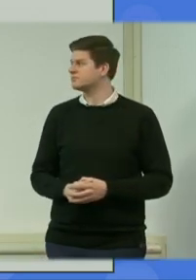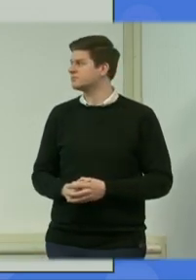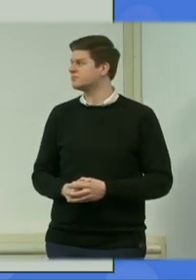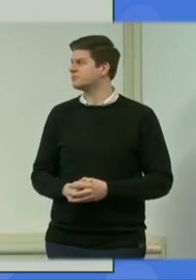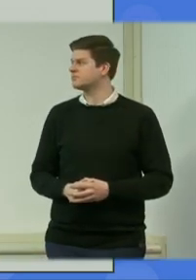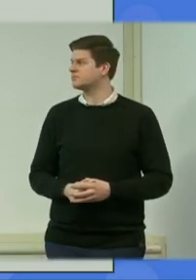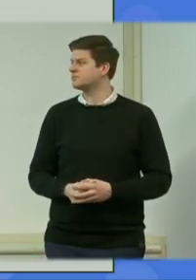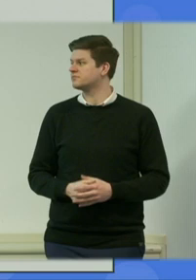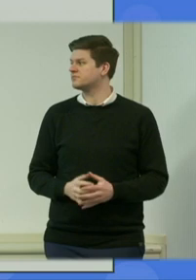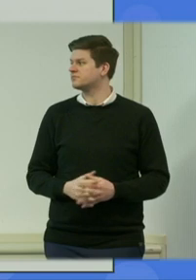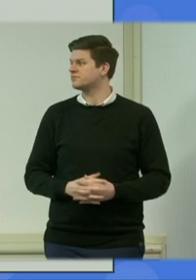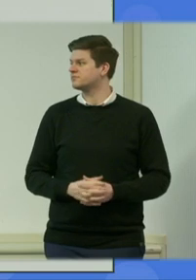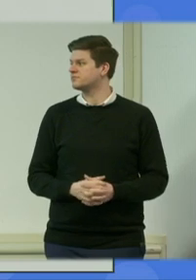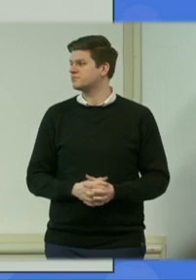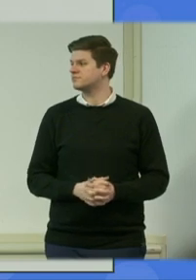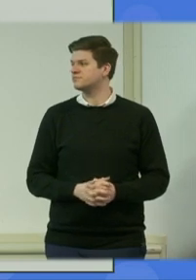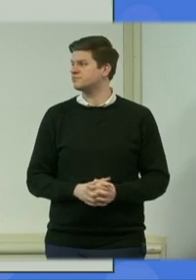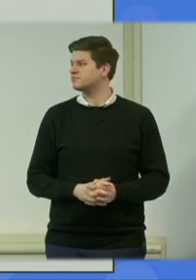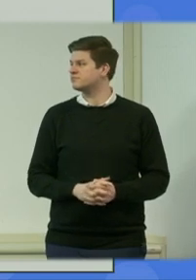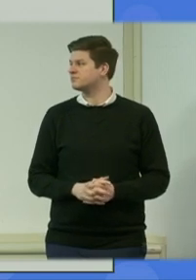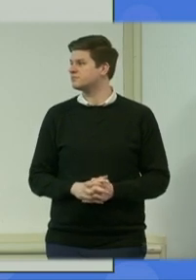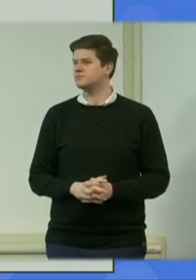Ah. So, some people,